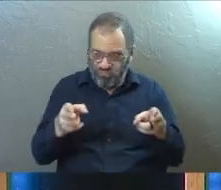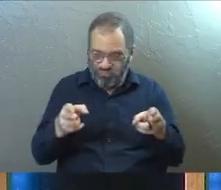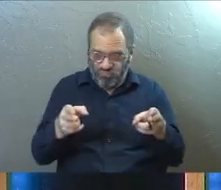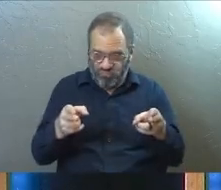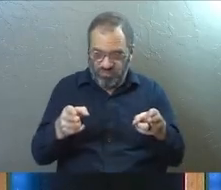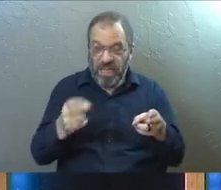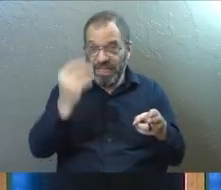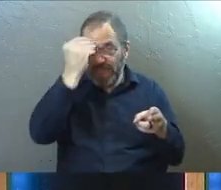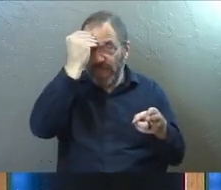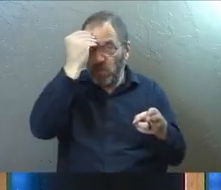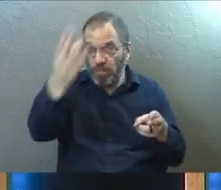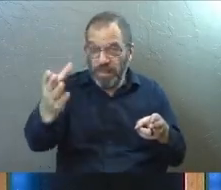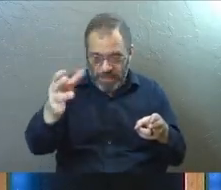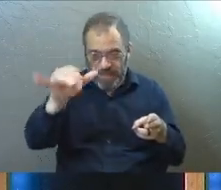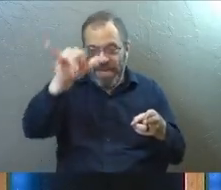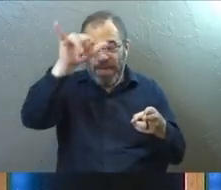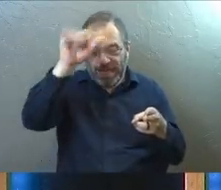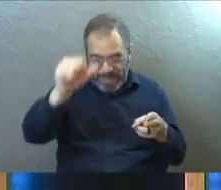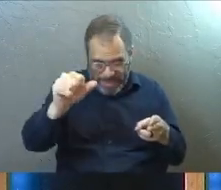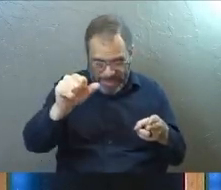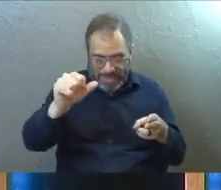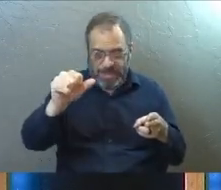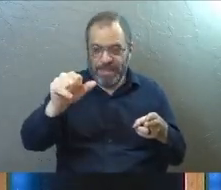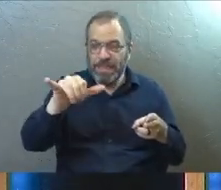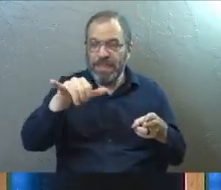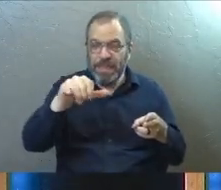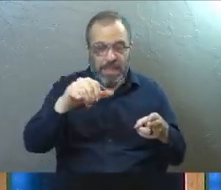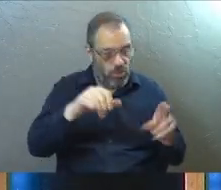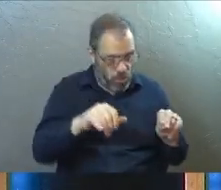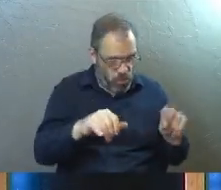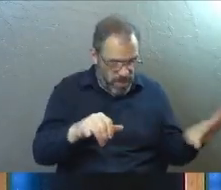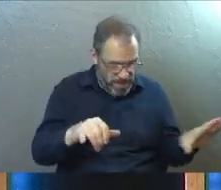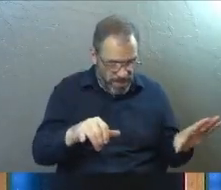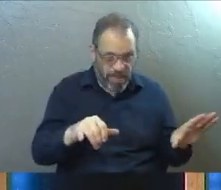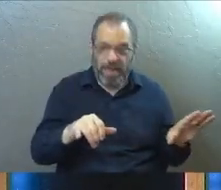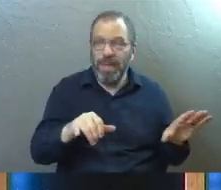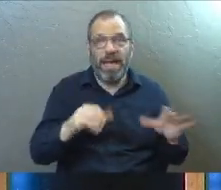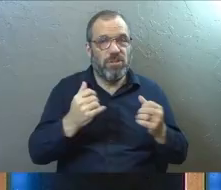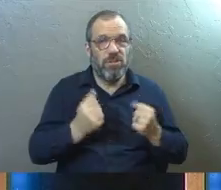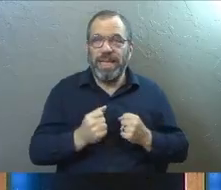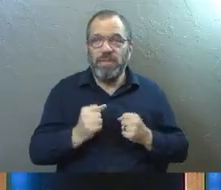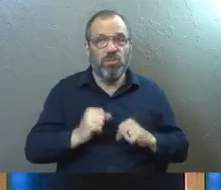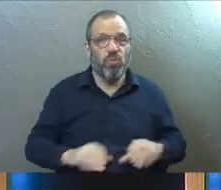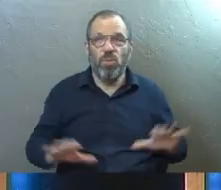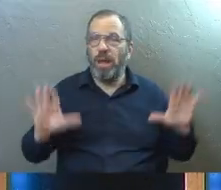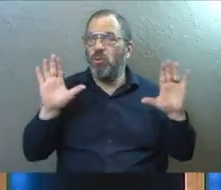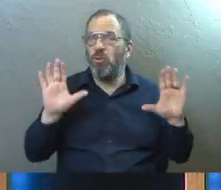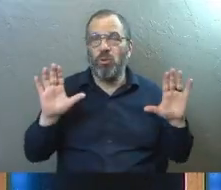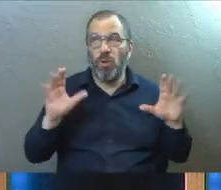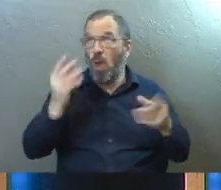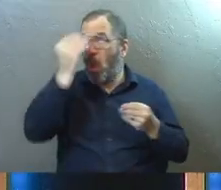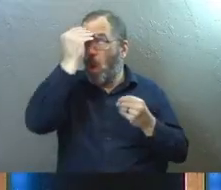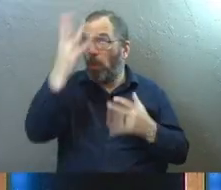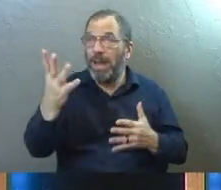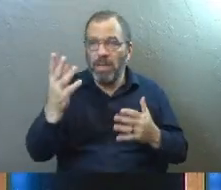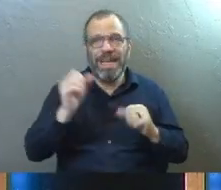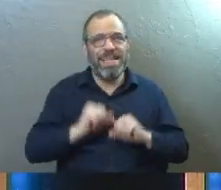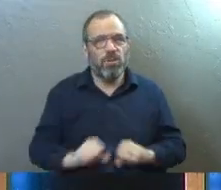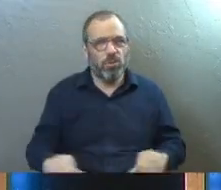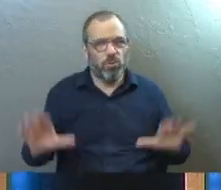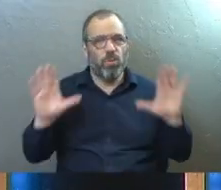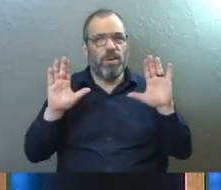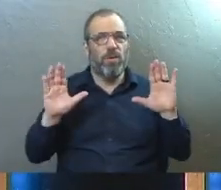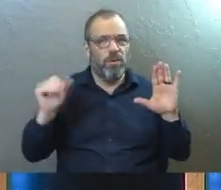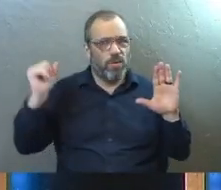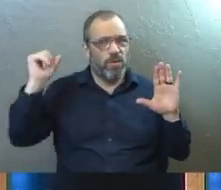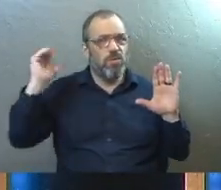what that is obedience to God, saying yes to certain things and no to others. It's an act of surrender. Obedience is an act of surrender to